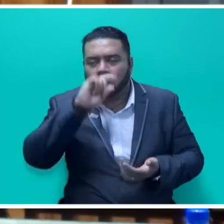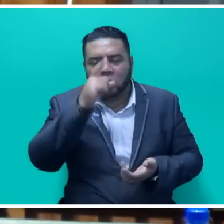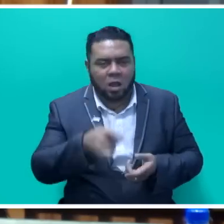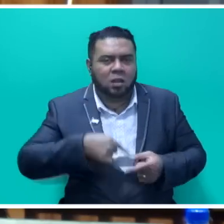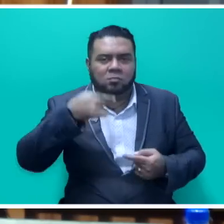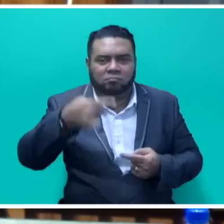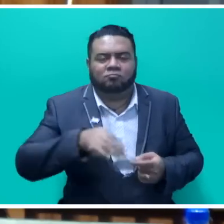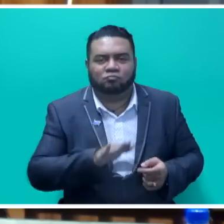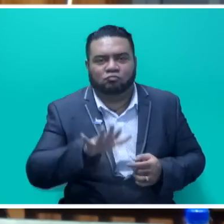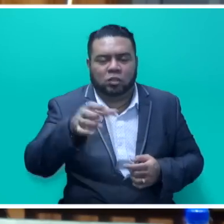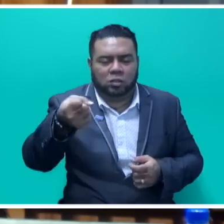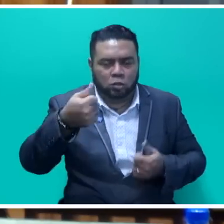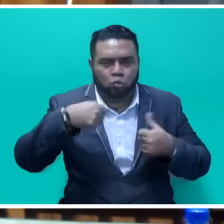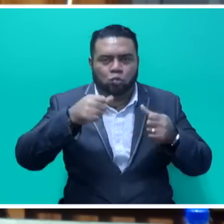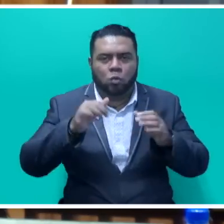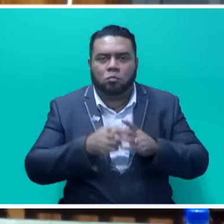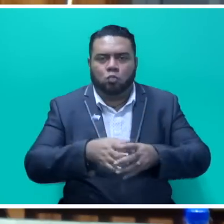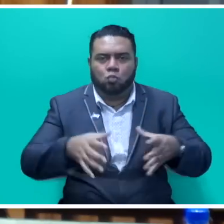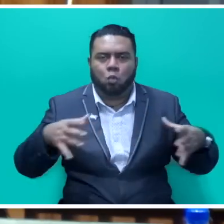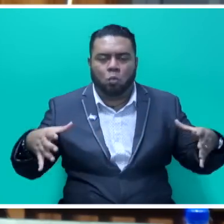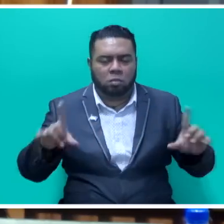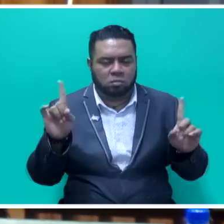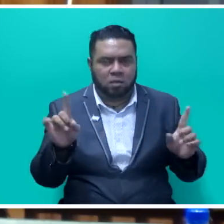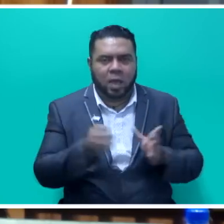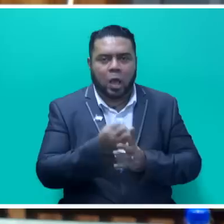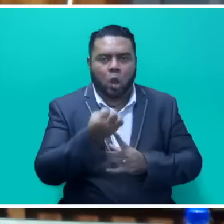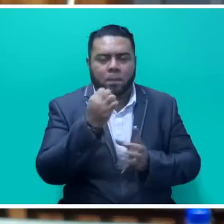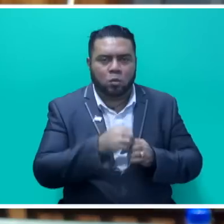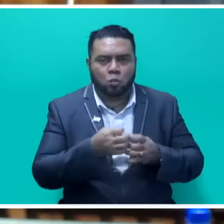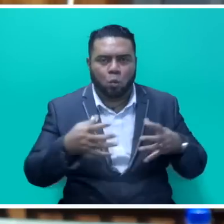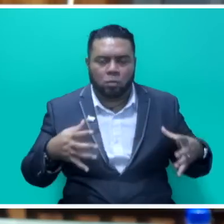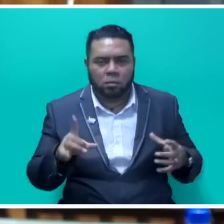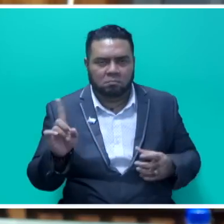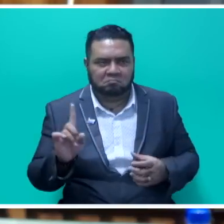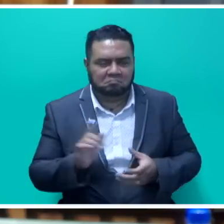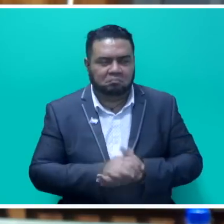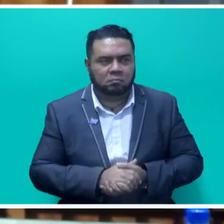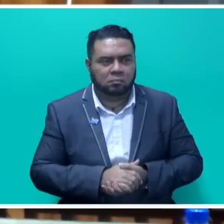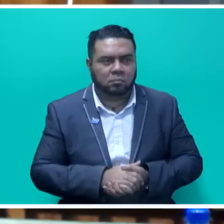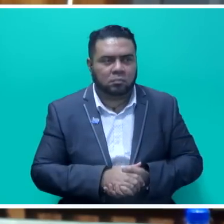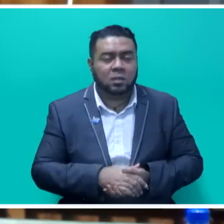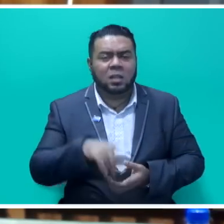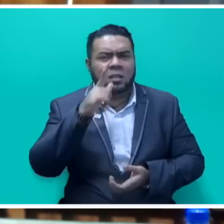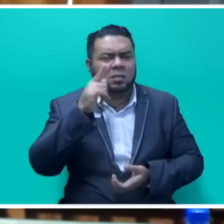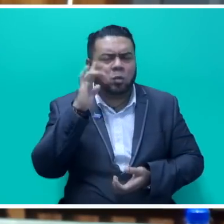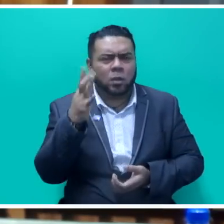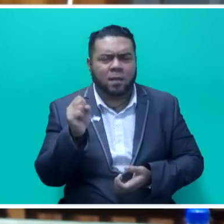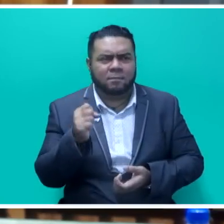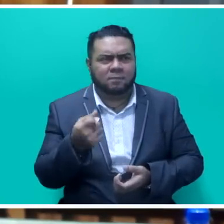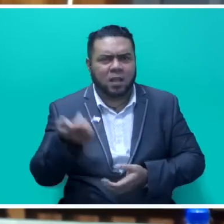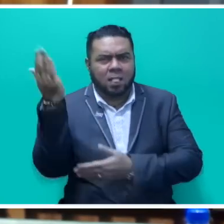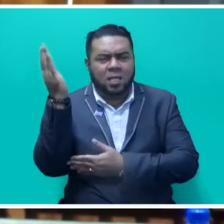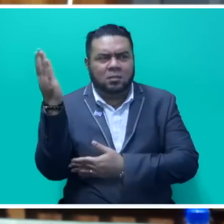to secure that economic growth. Mr. Speaker, yesterday we had a lecture on secularism